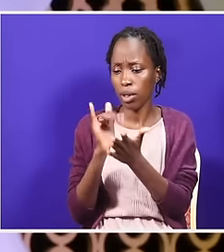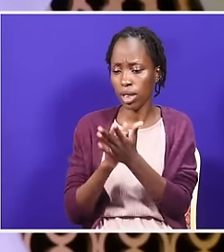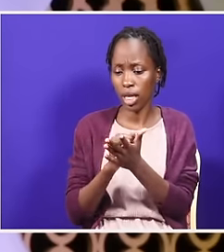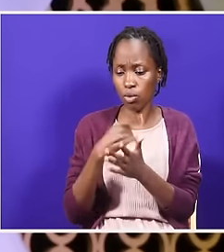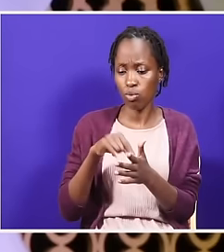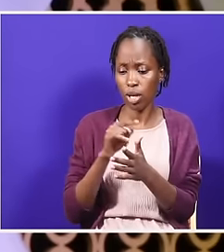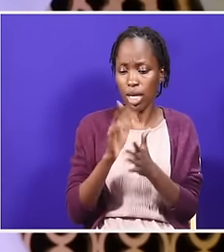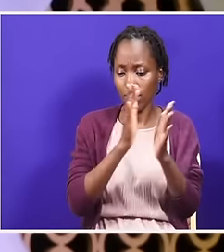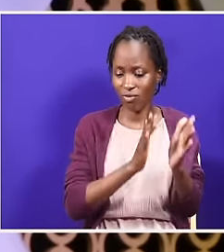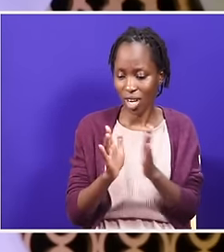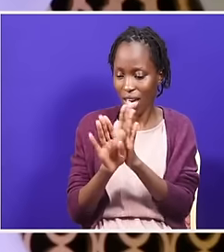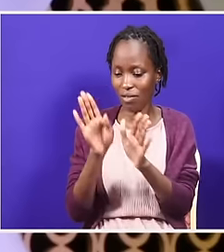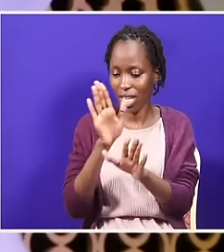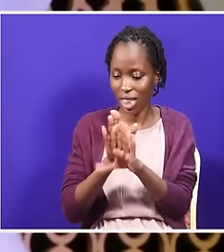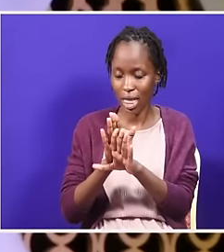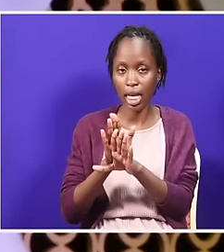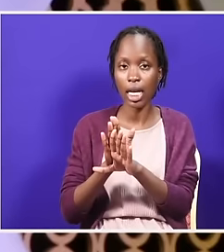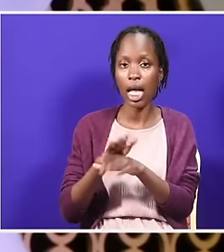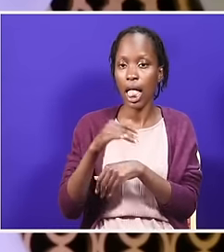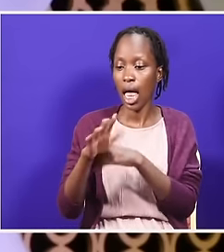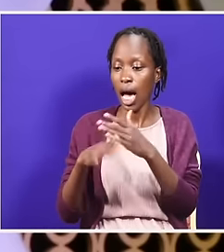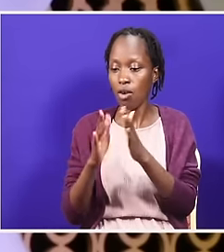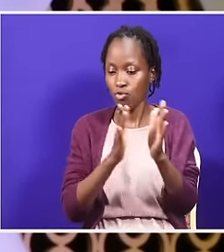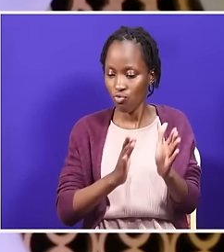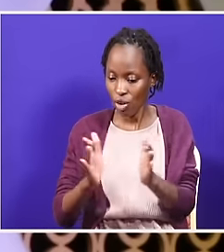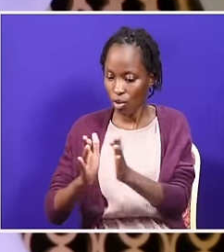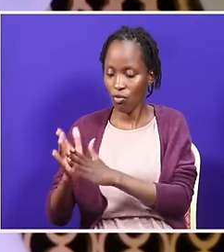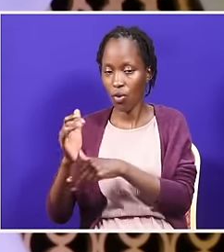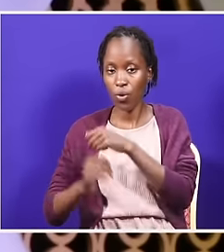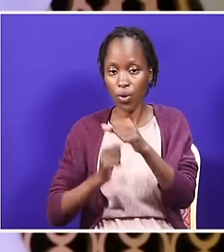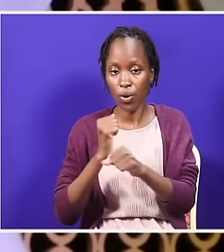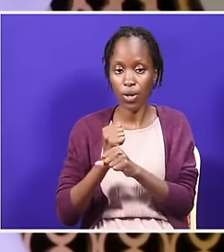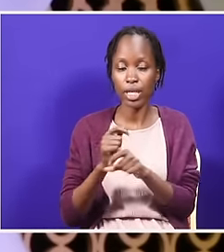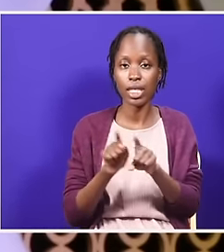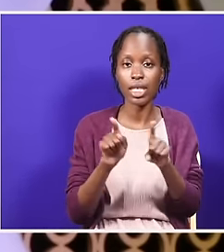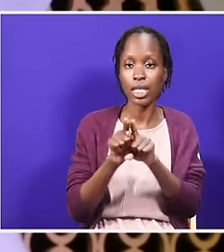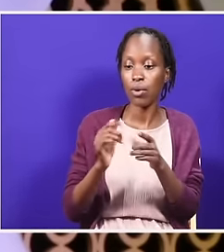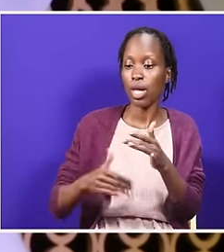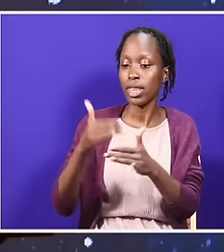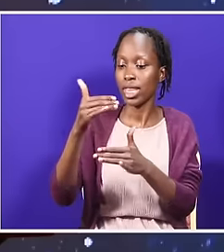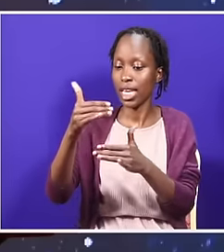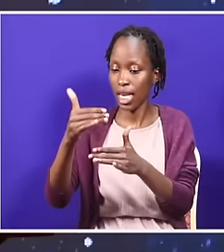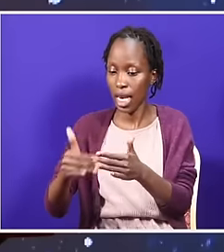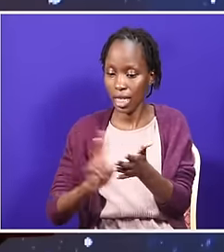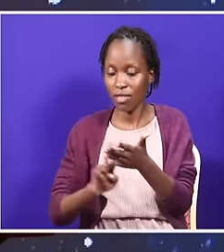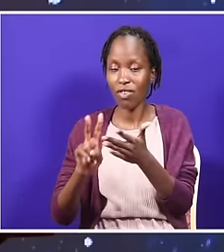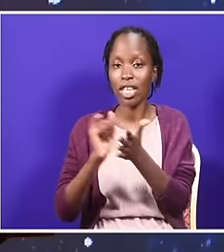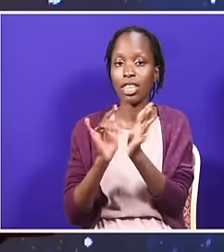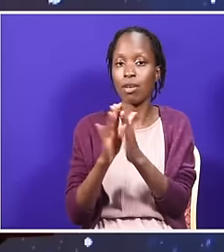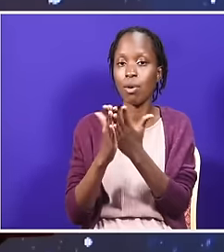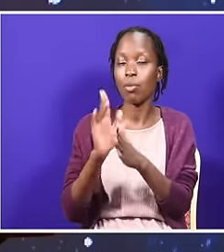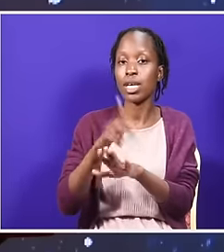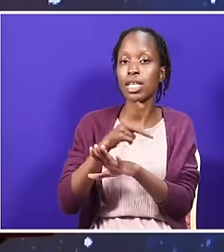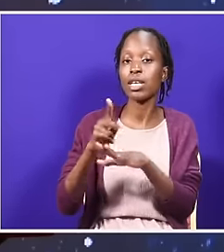of which they were written. And so they have put in here Psalm 56, as if David wrote